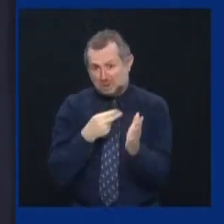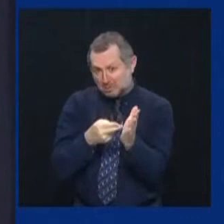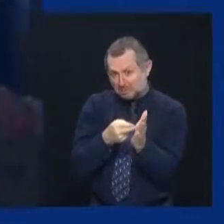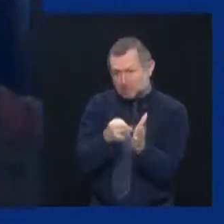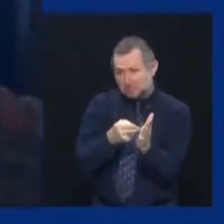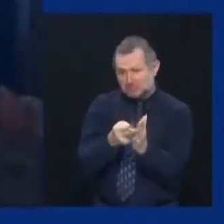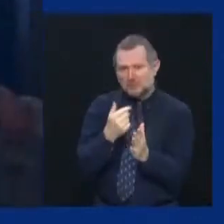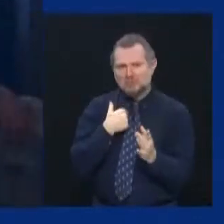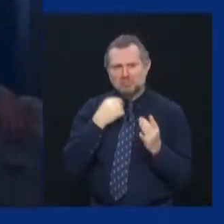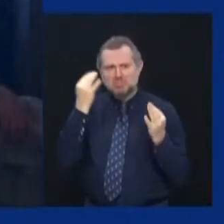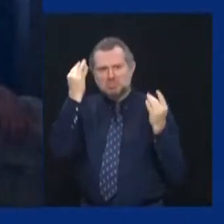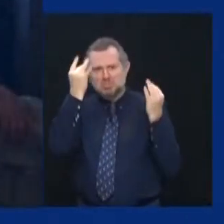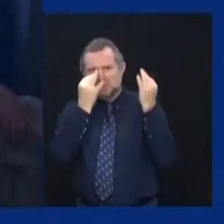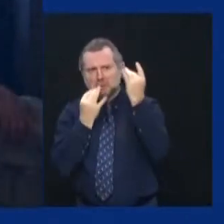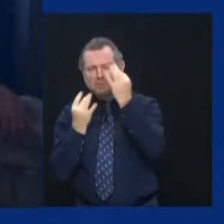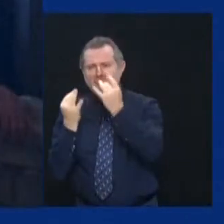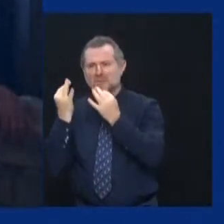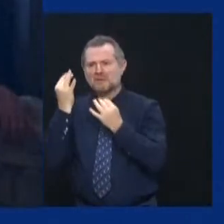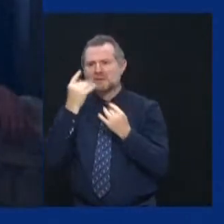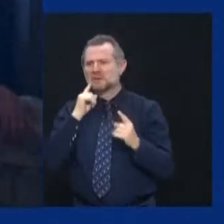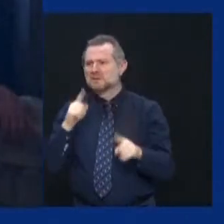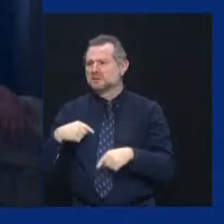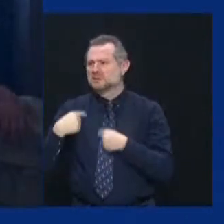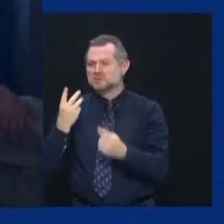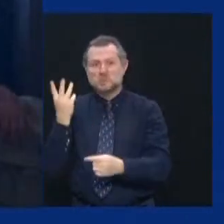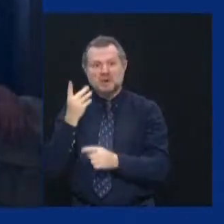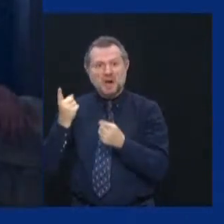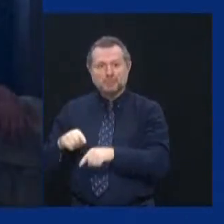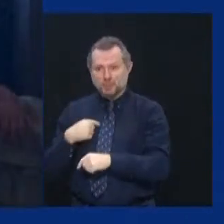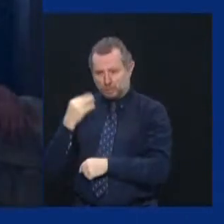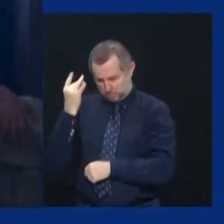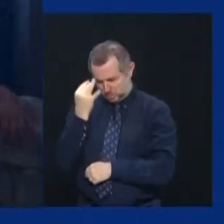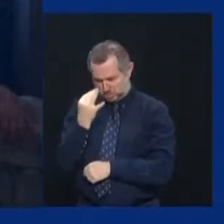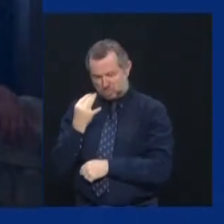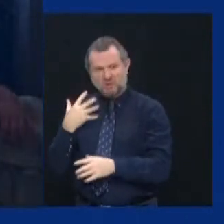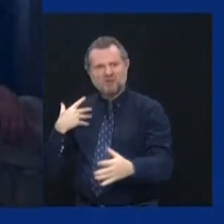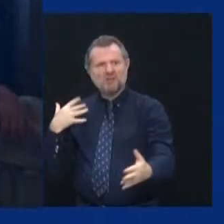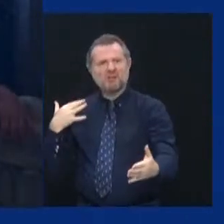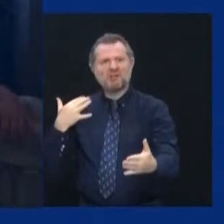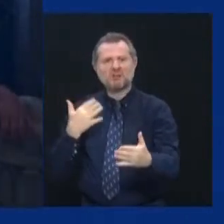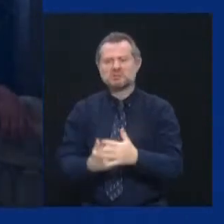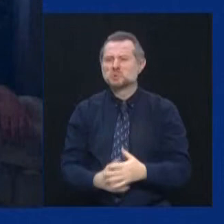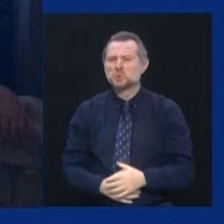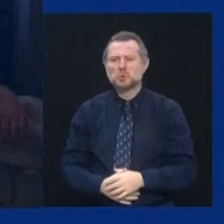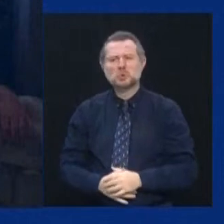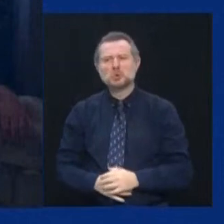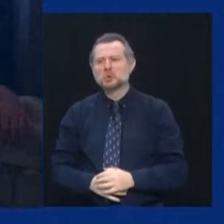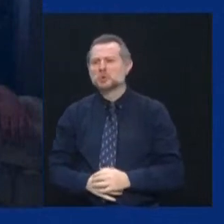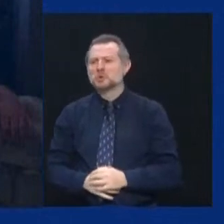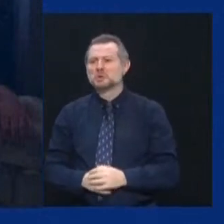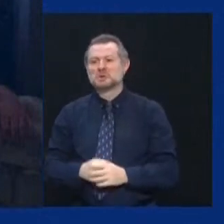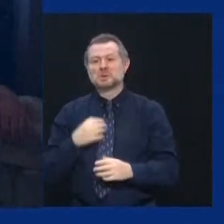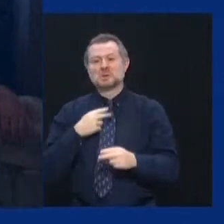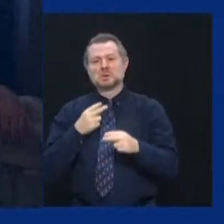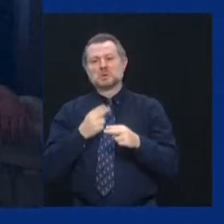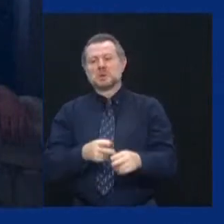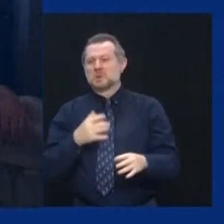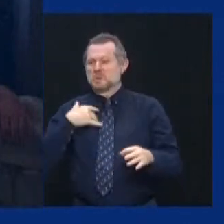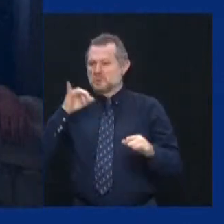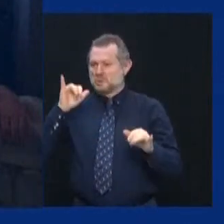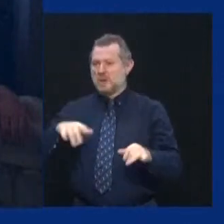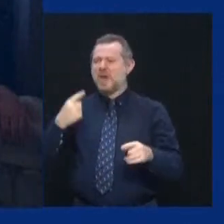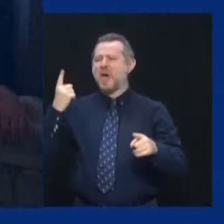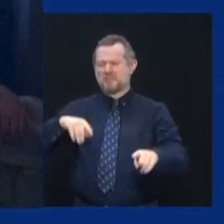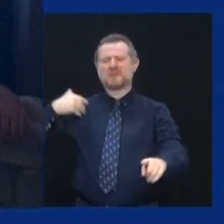about it. This, my friends, is a moment in history. There are moments.